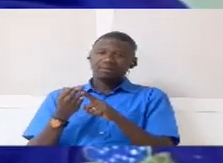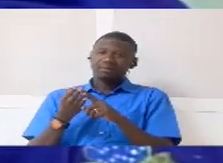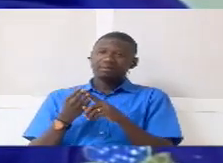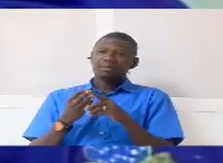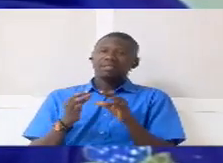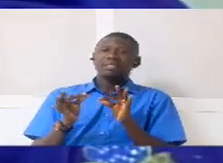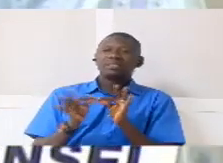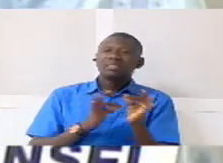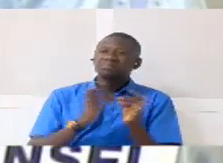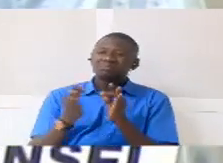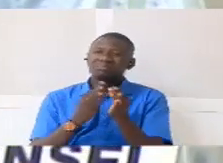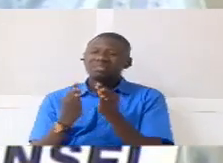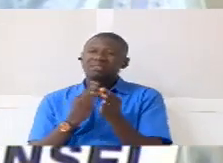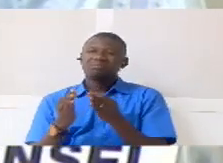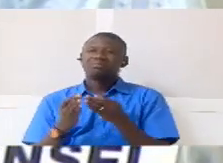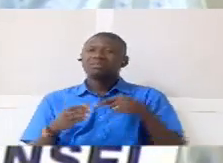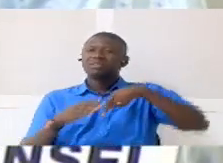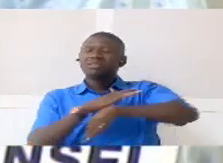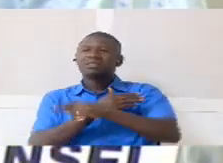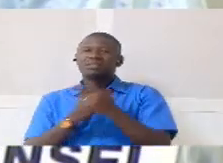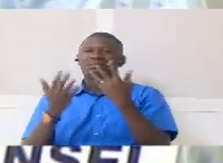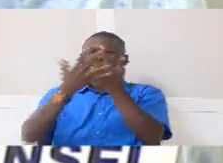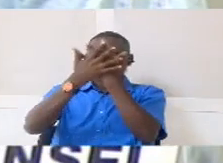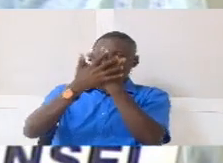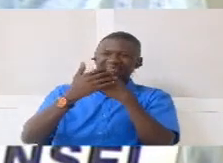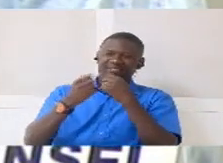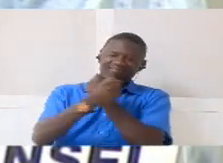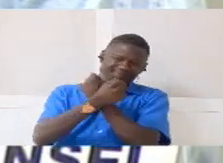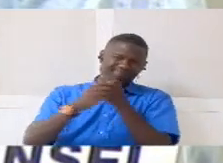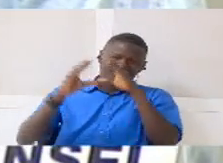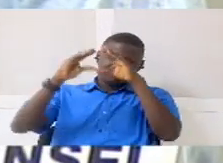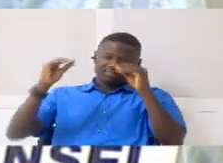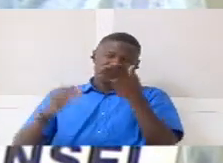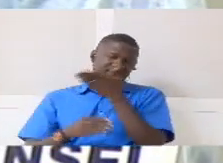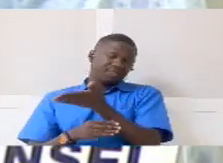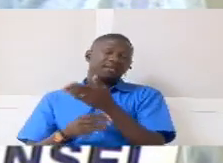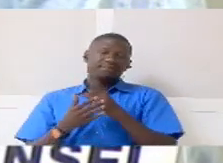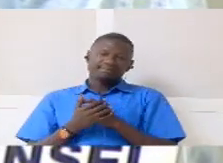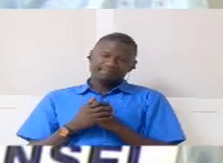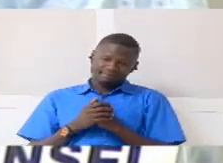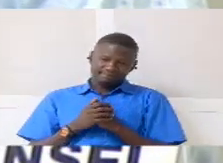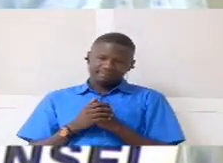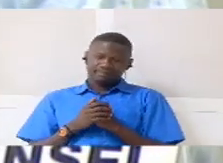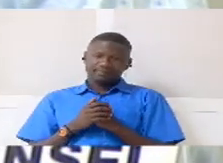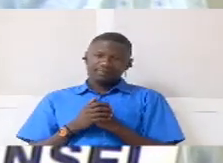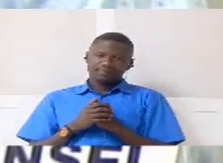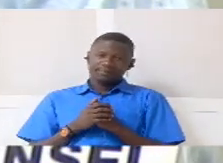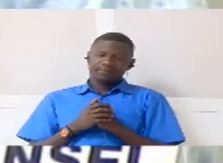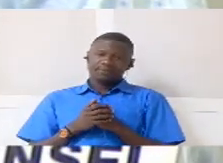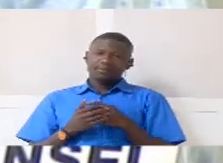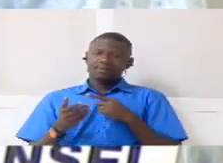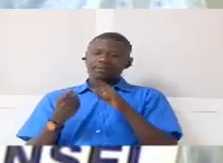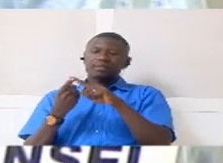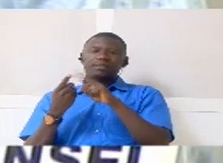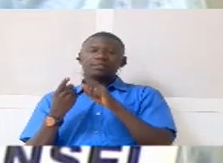Tribalism within the prison service. Aning ikasifatam fanso men tamandi kaso bundalula. The use of